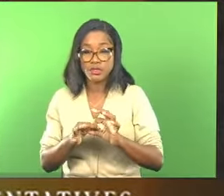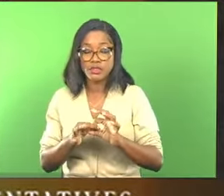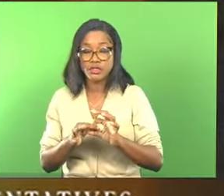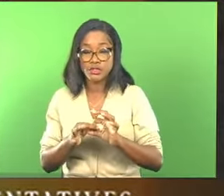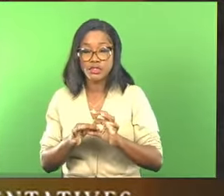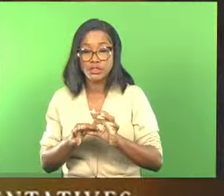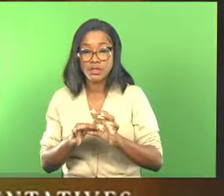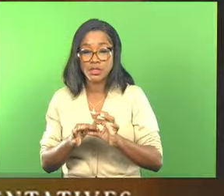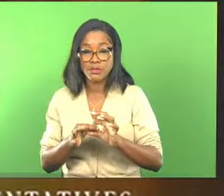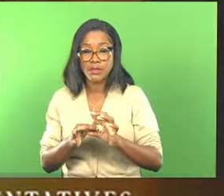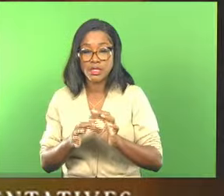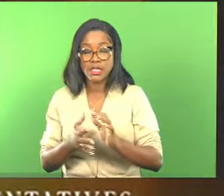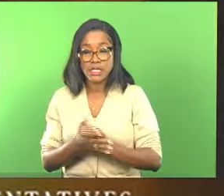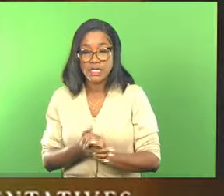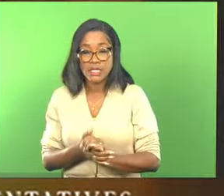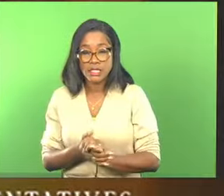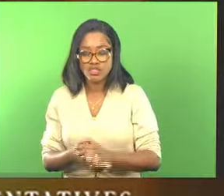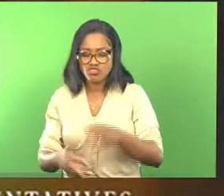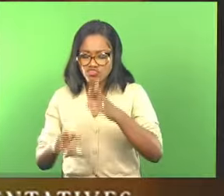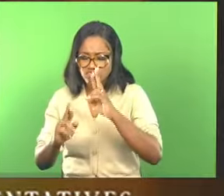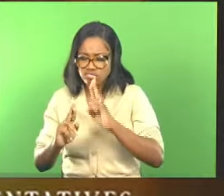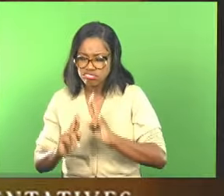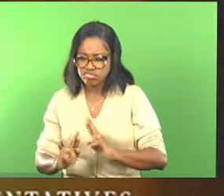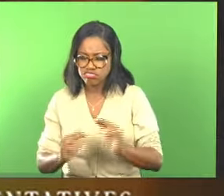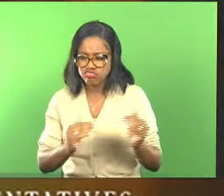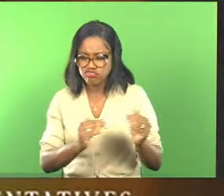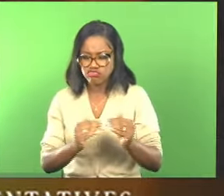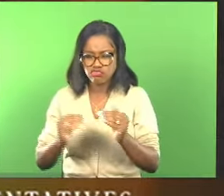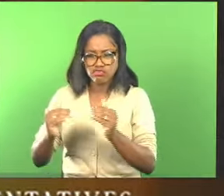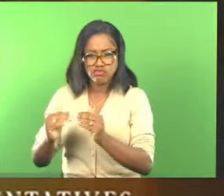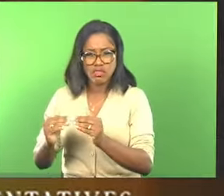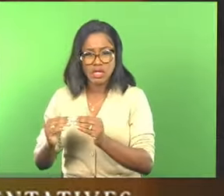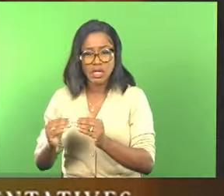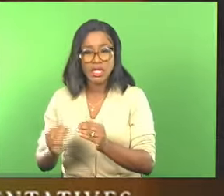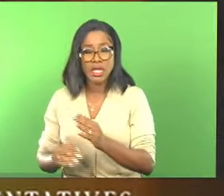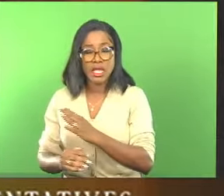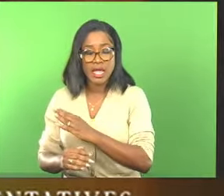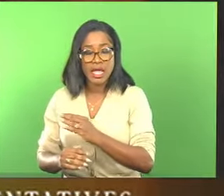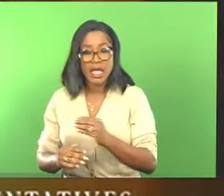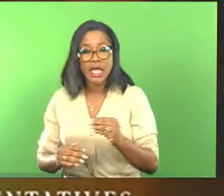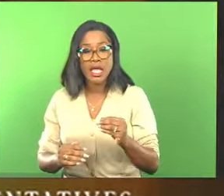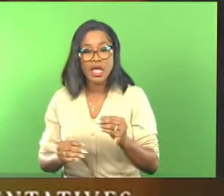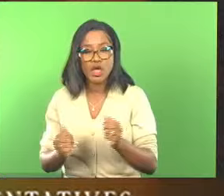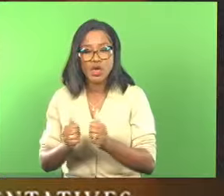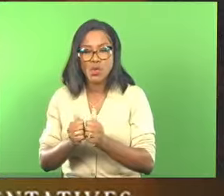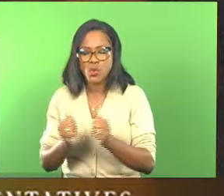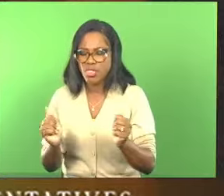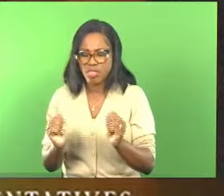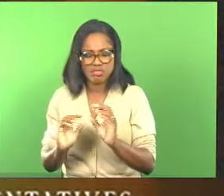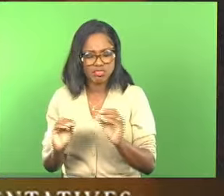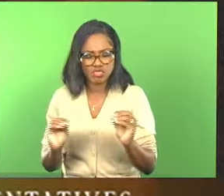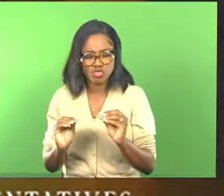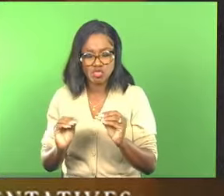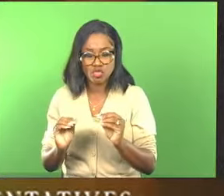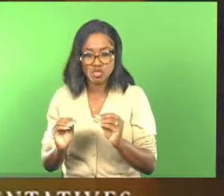demand-driven, respectful, and without conditions.